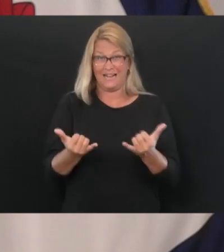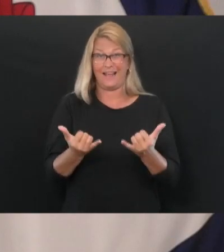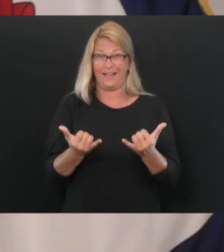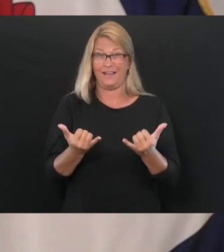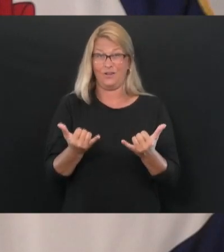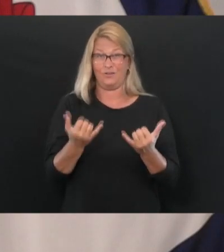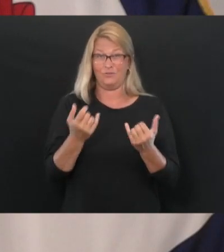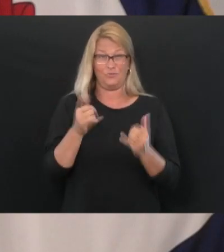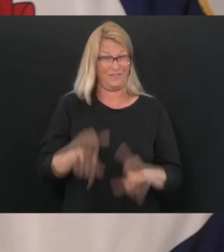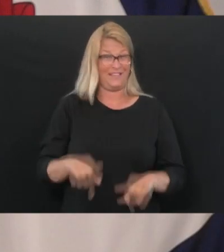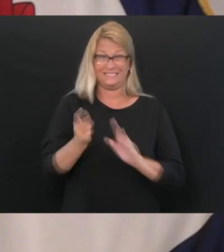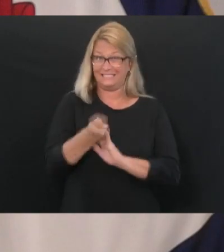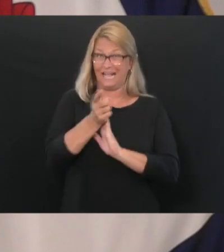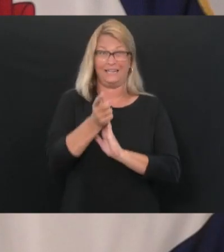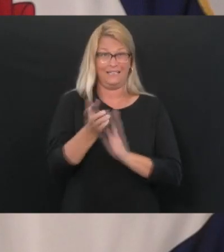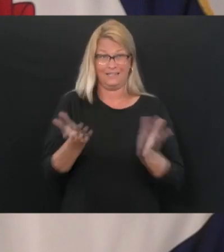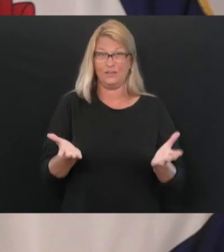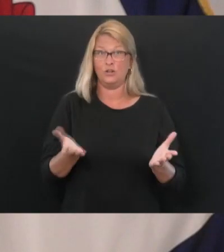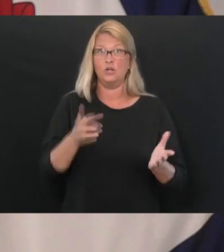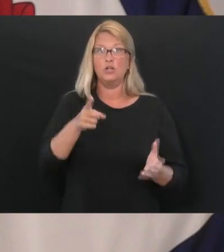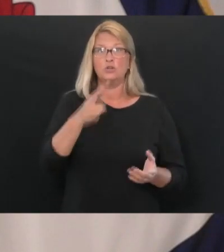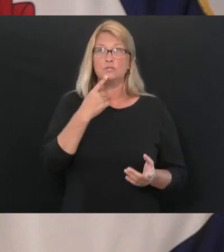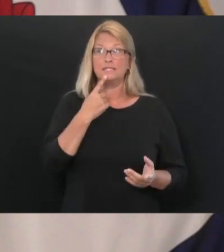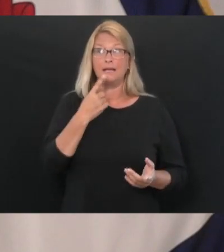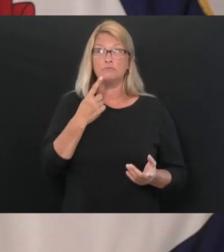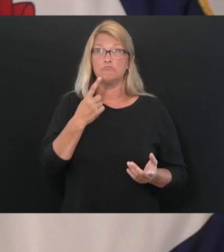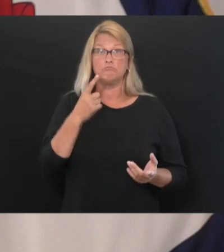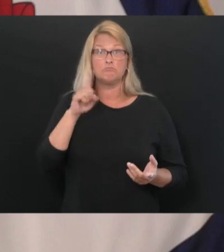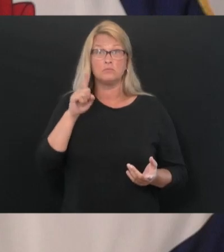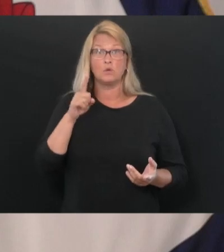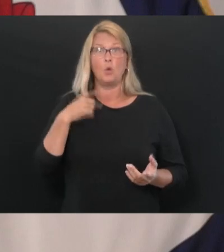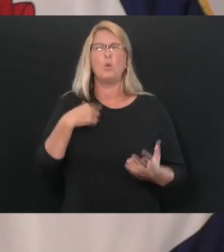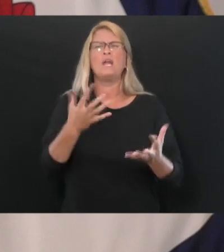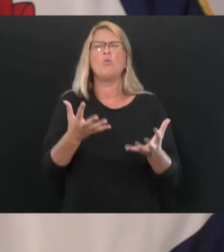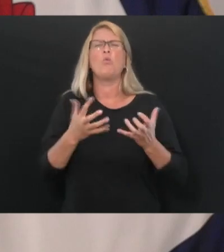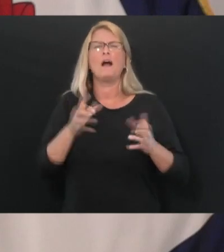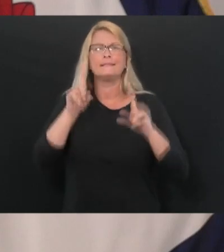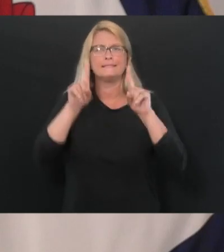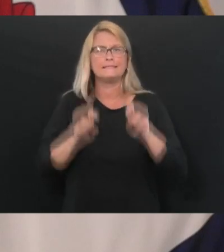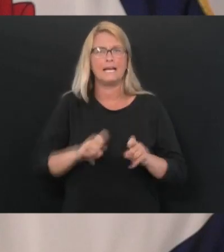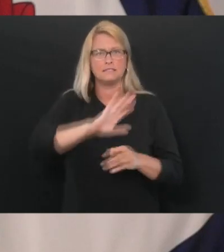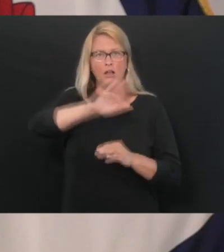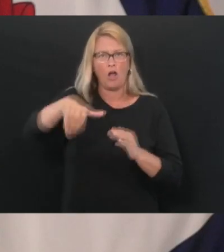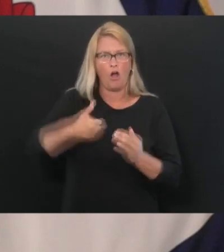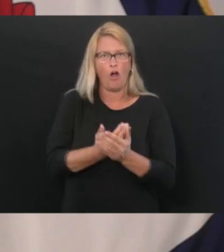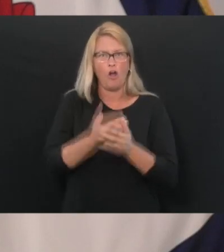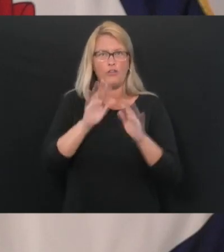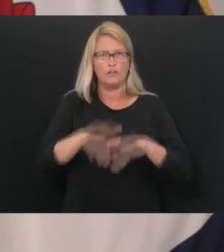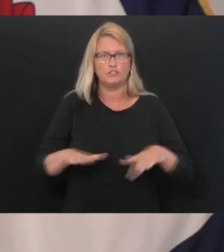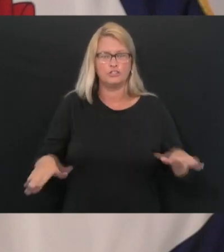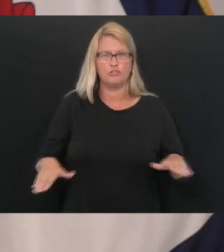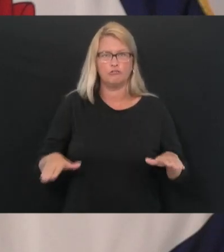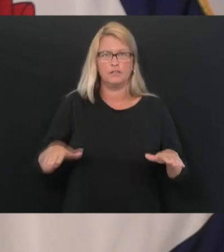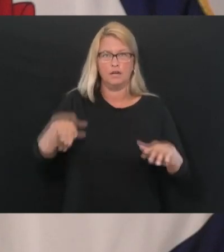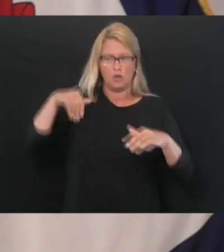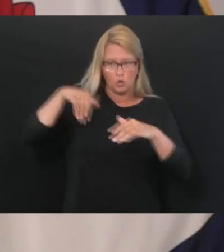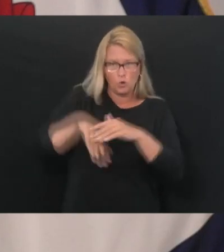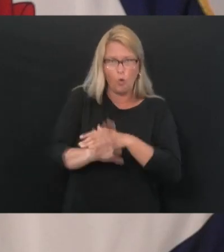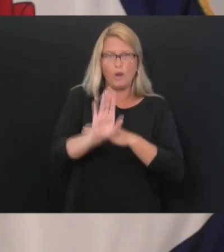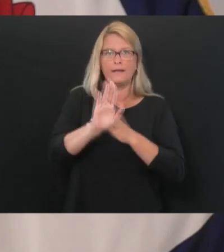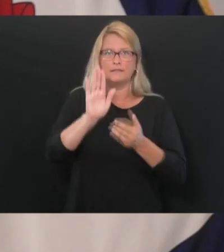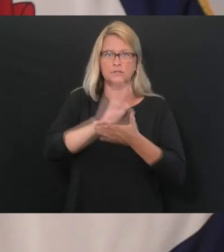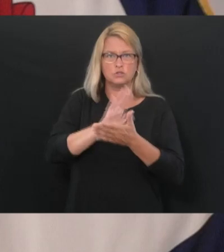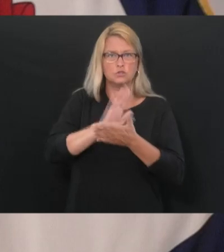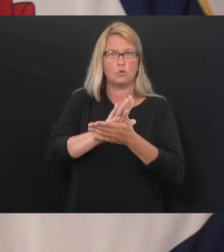second, if you said we've got to test, or we want to test every child going into every school,